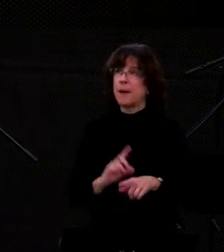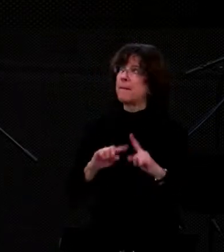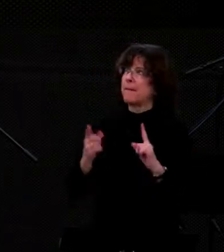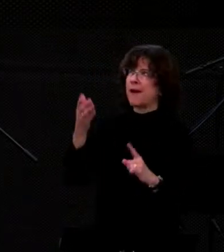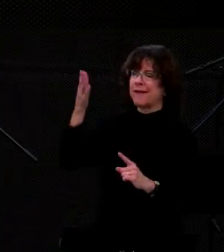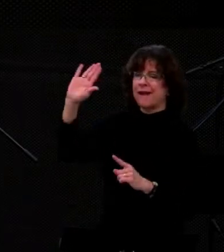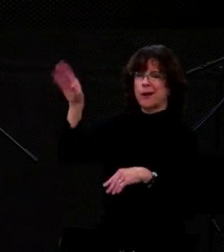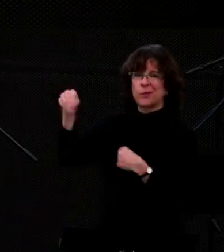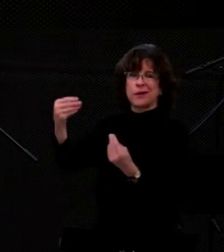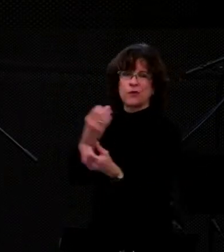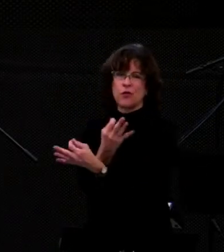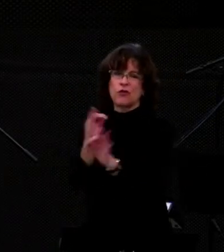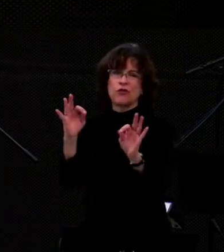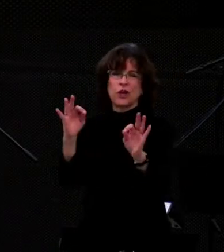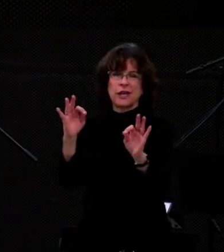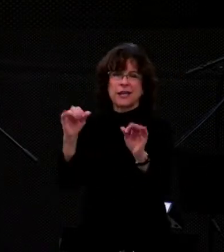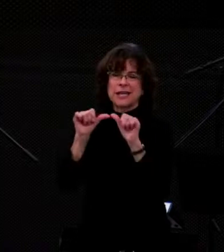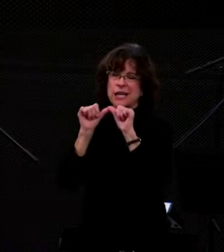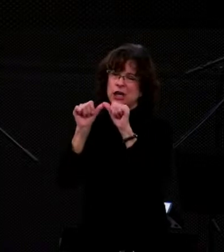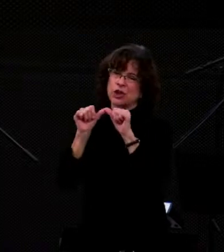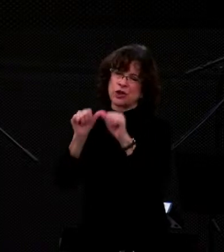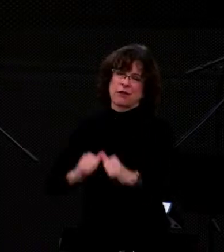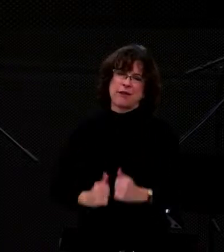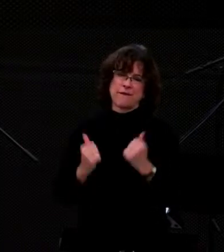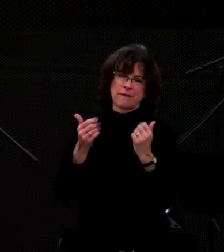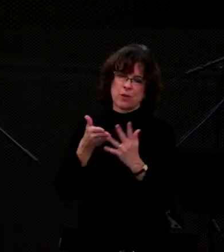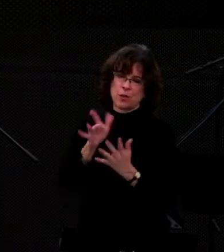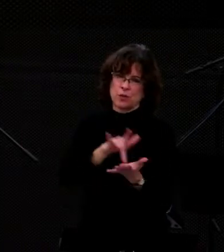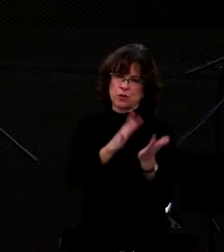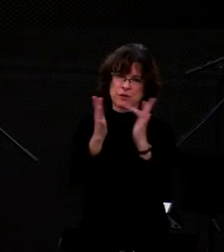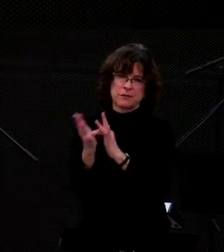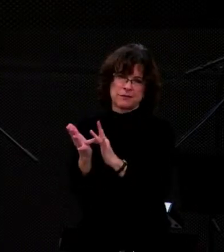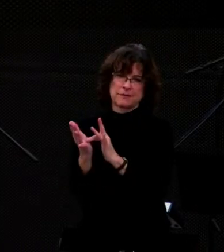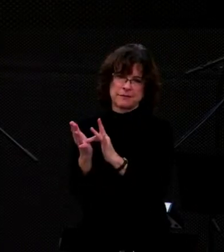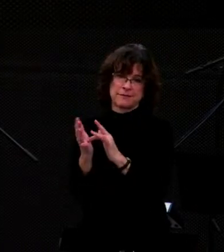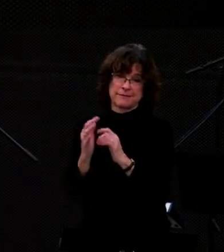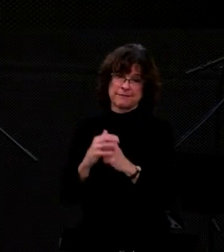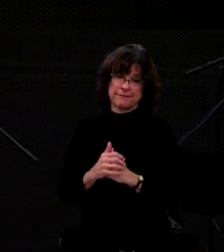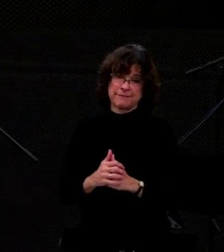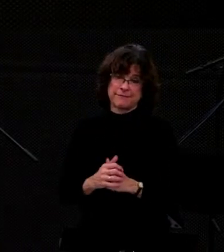eternal life in Christ Jesus our Lord.